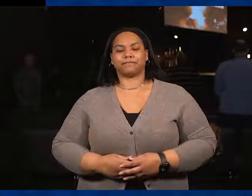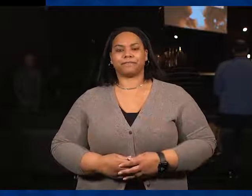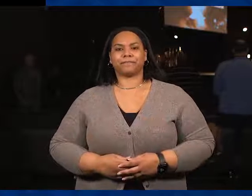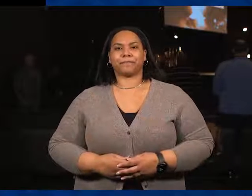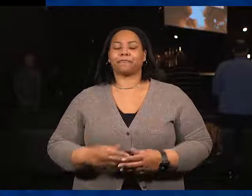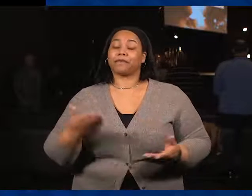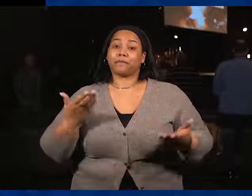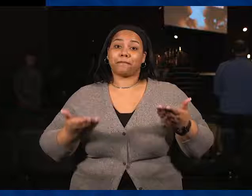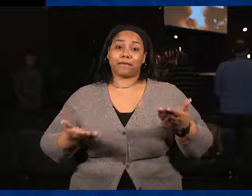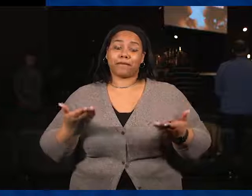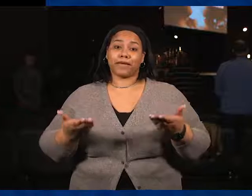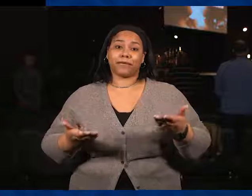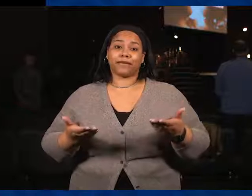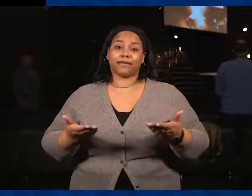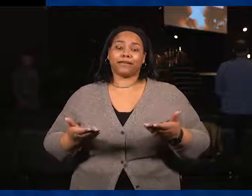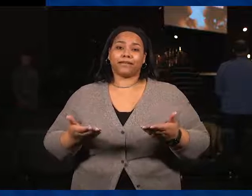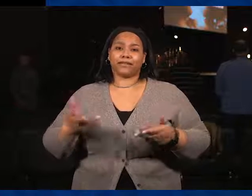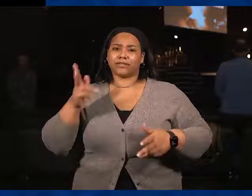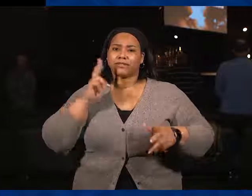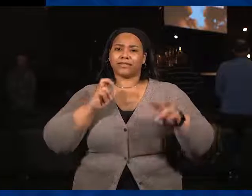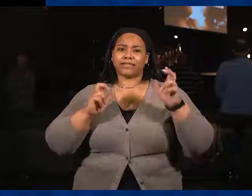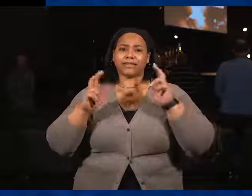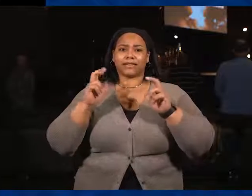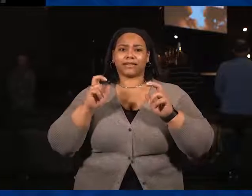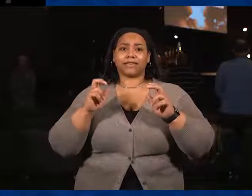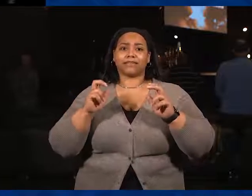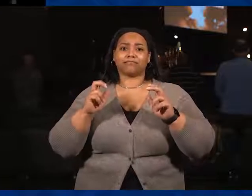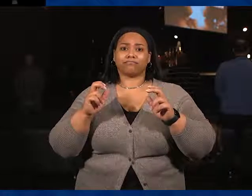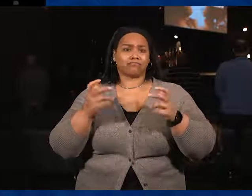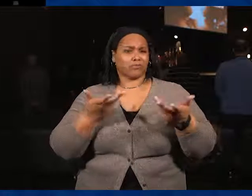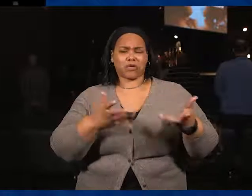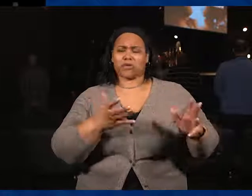today and you are a part of God's family.